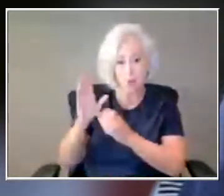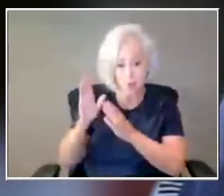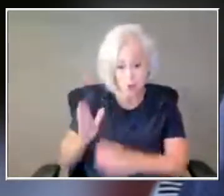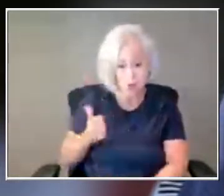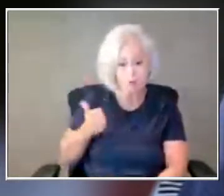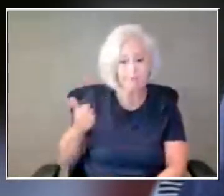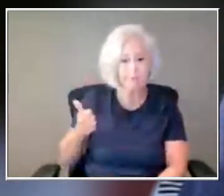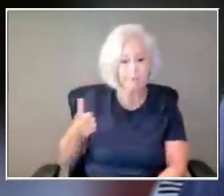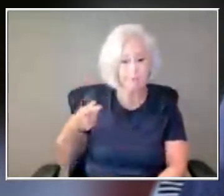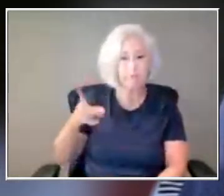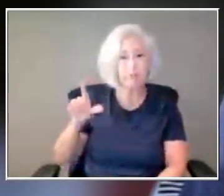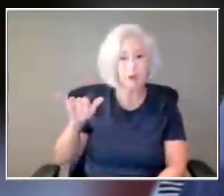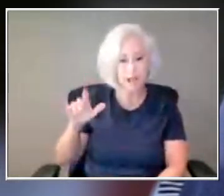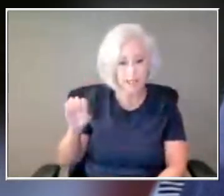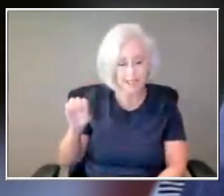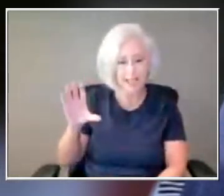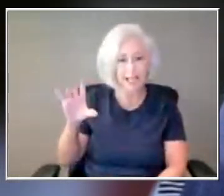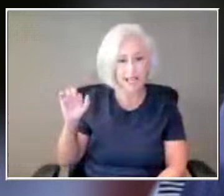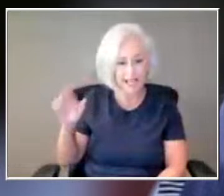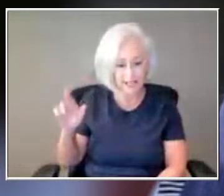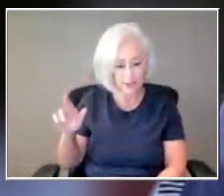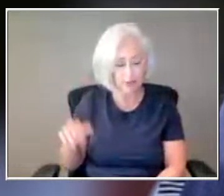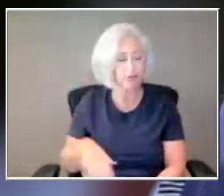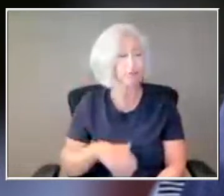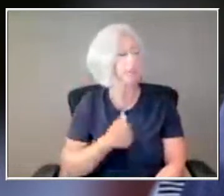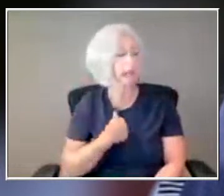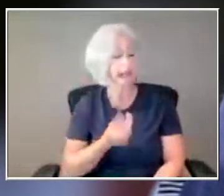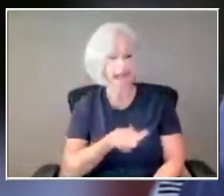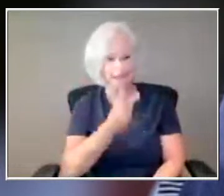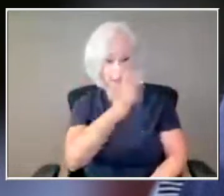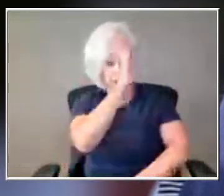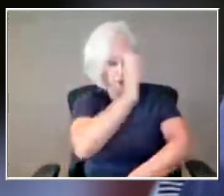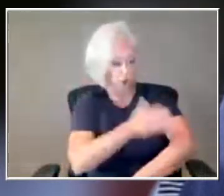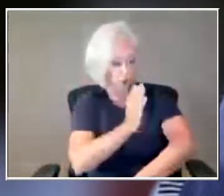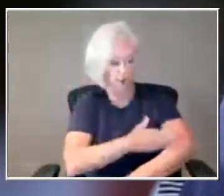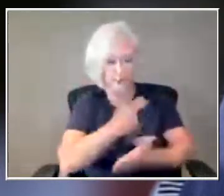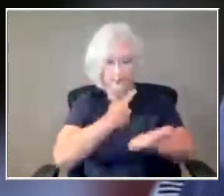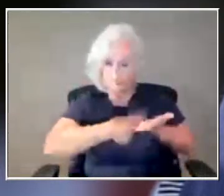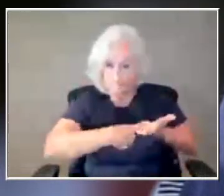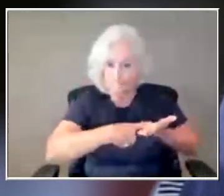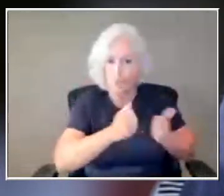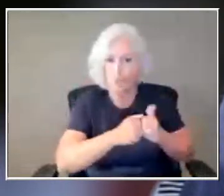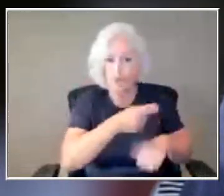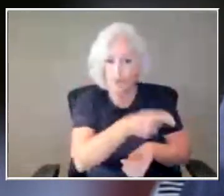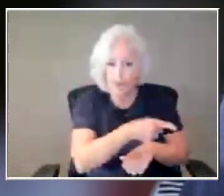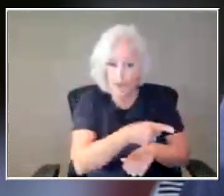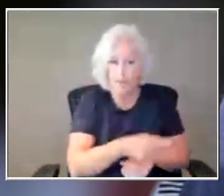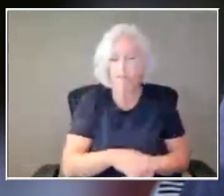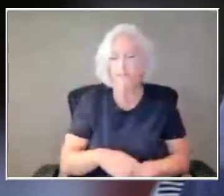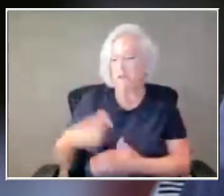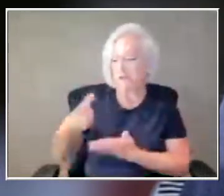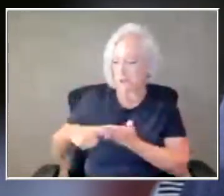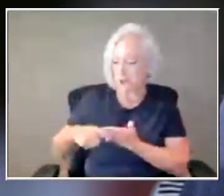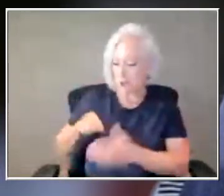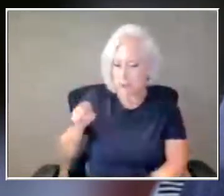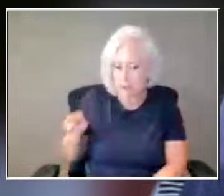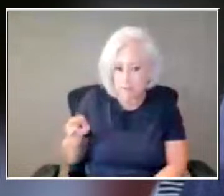My family members, I have 2 sons. I discussed it with them, and just any